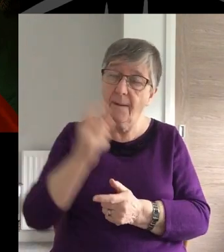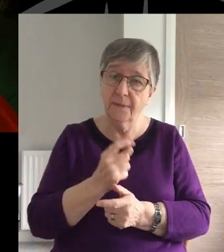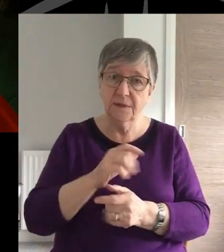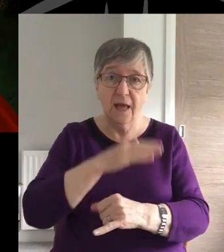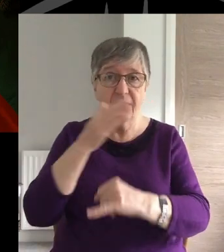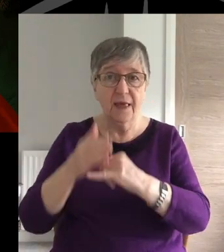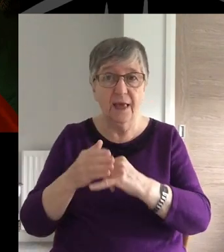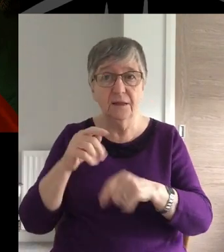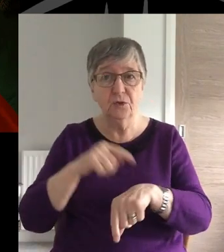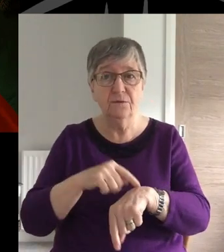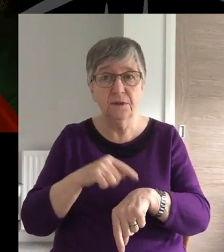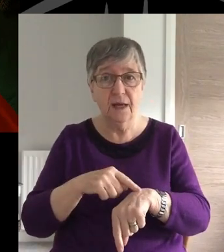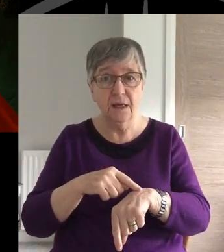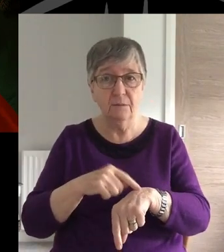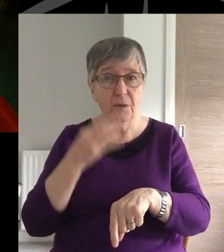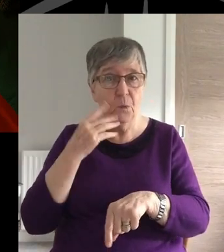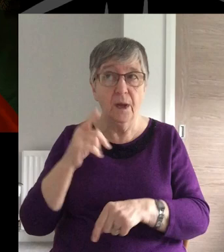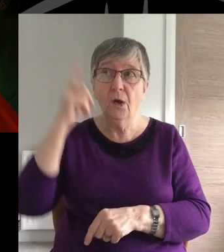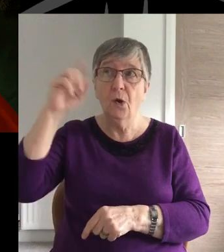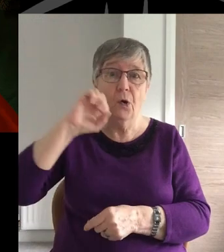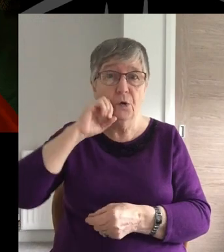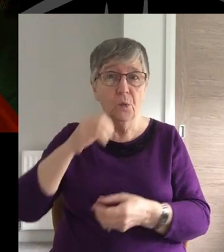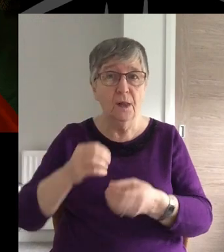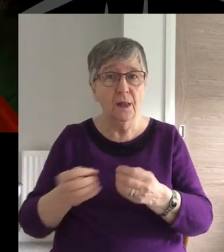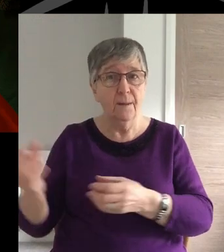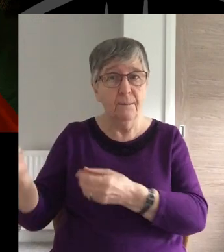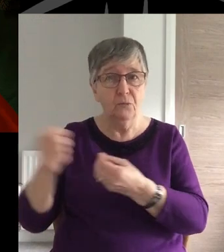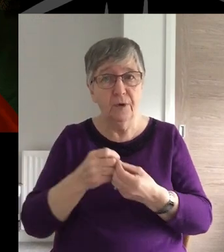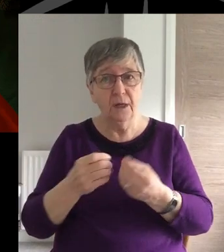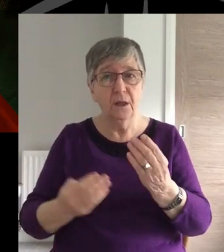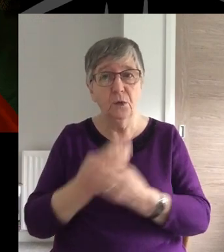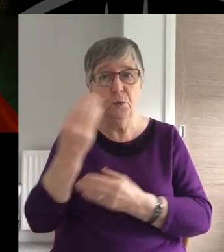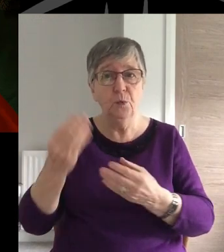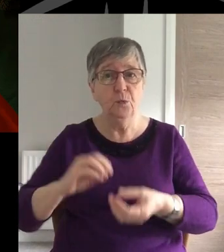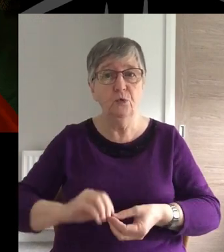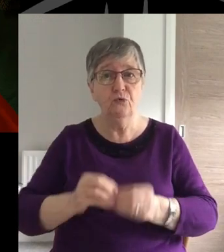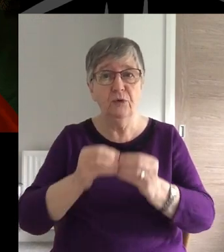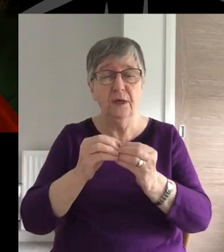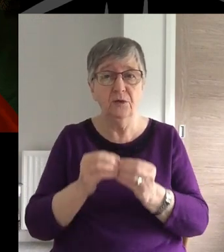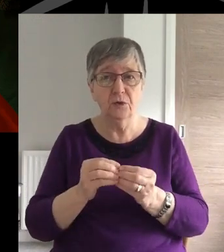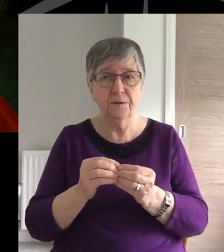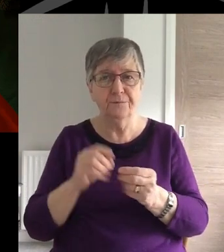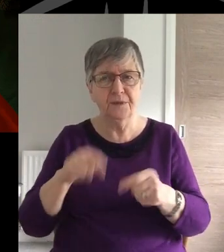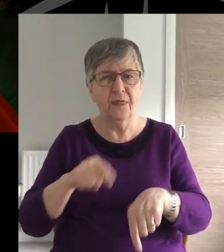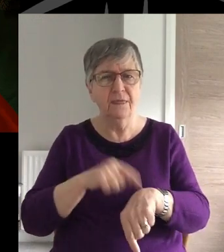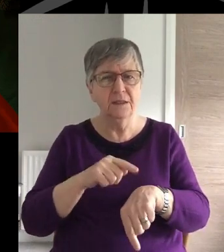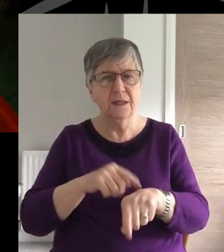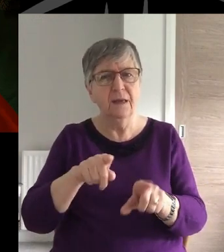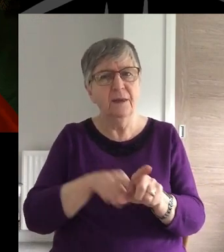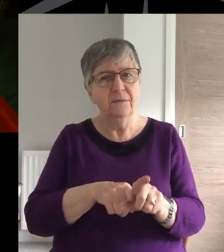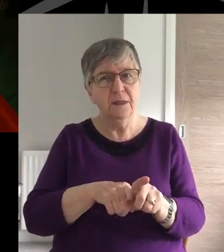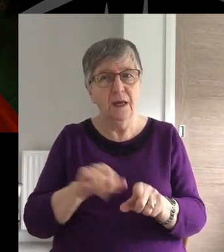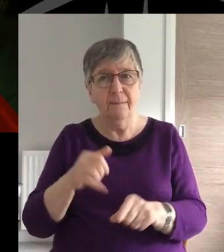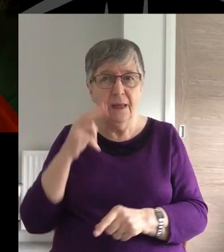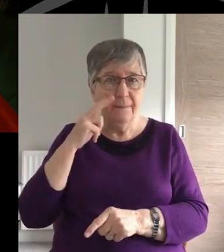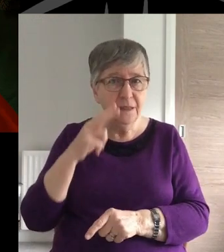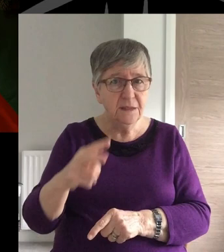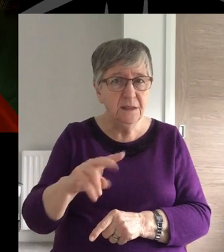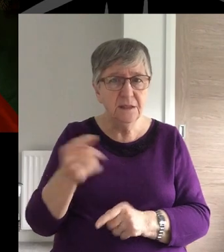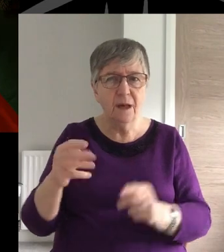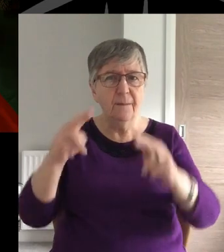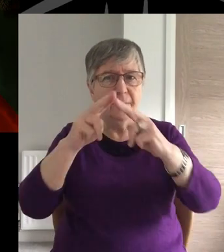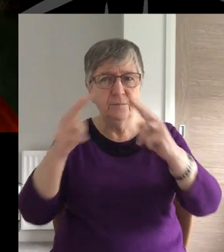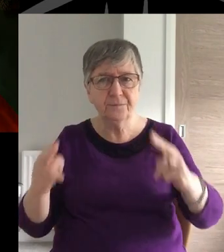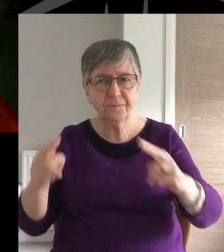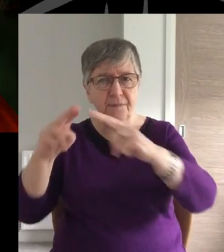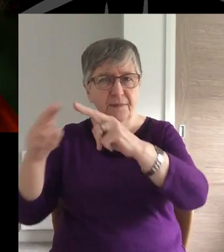when all will be judged and when God will bring into being his new creation. At this time of year, we might see